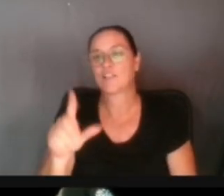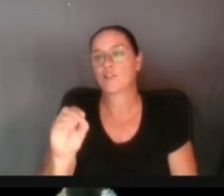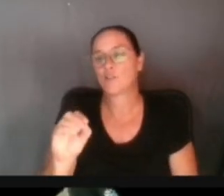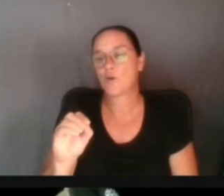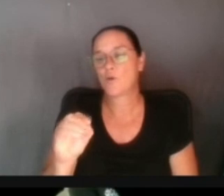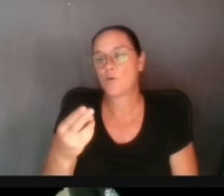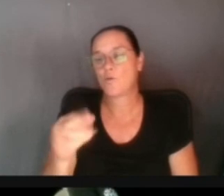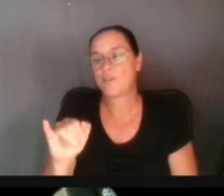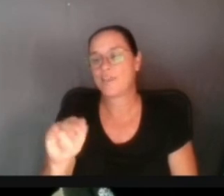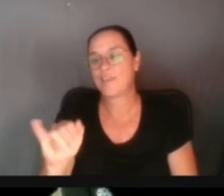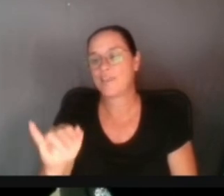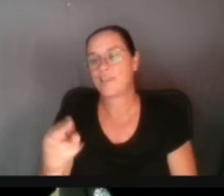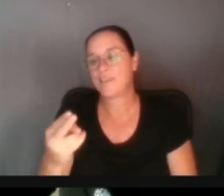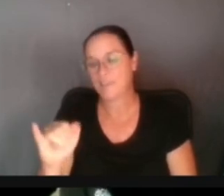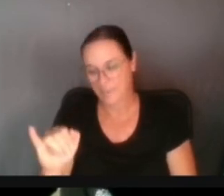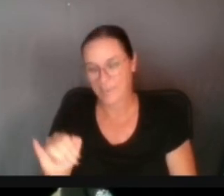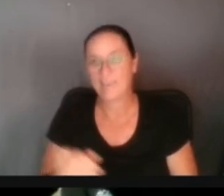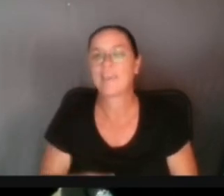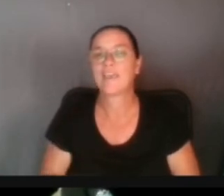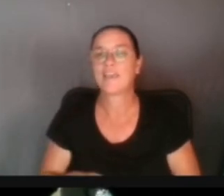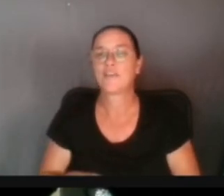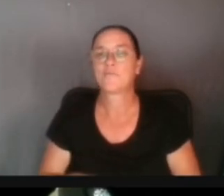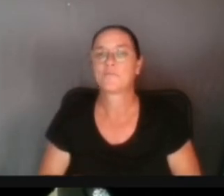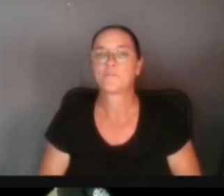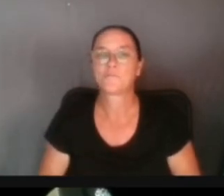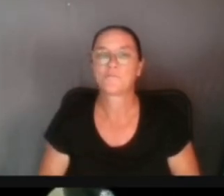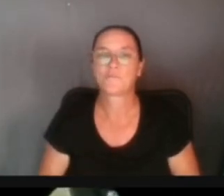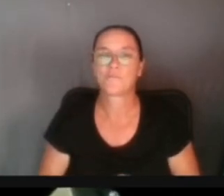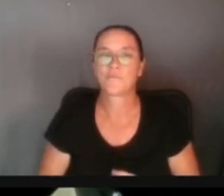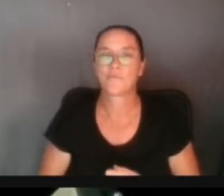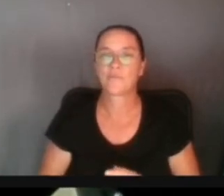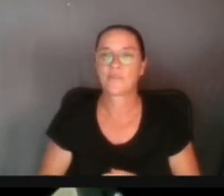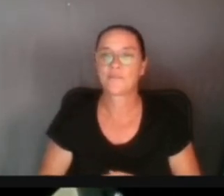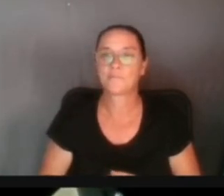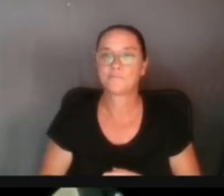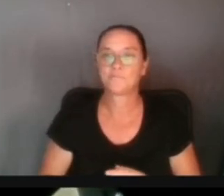And finally, we'll just look at those air conditions again from the VOG. Oh,